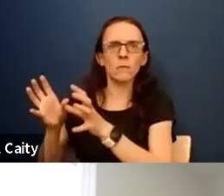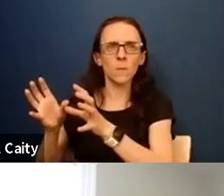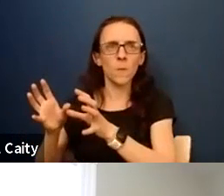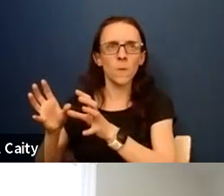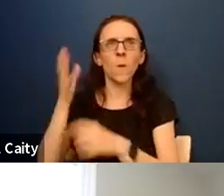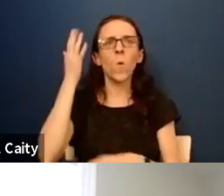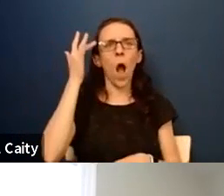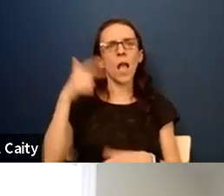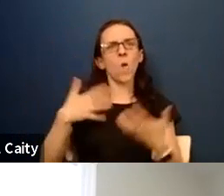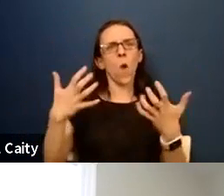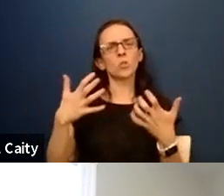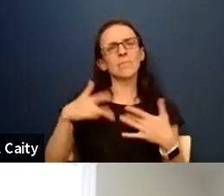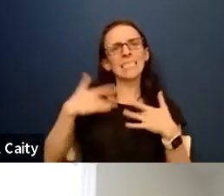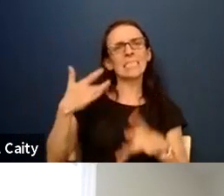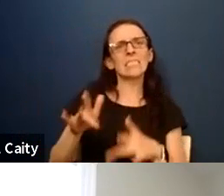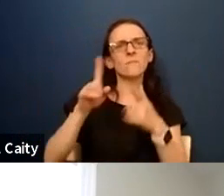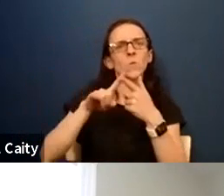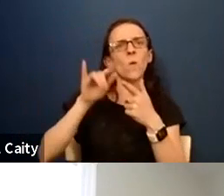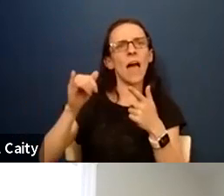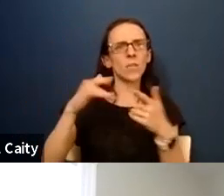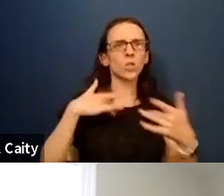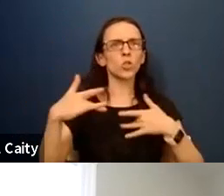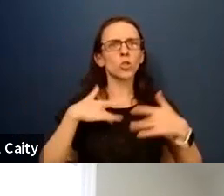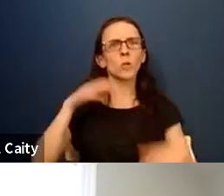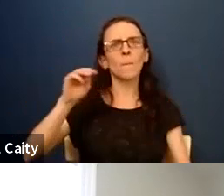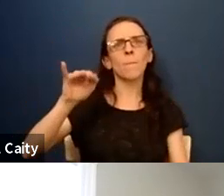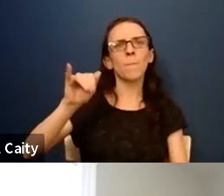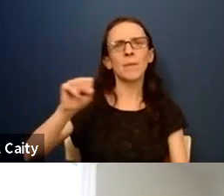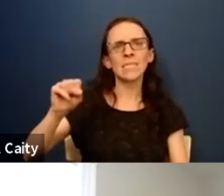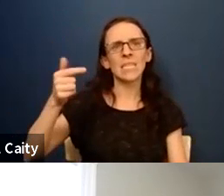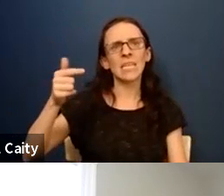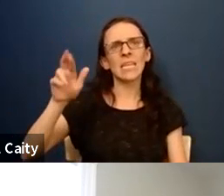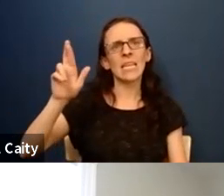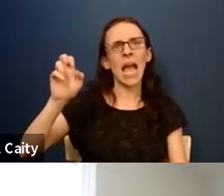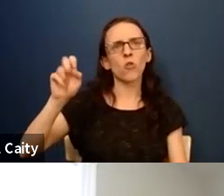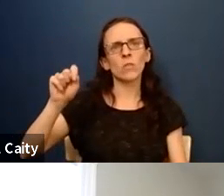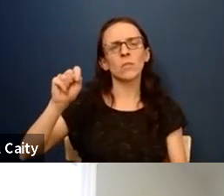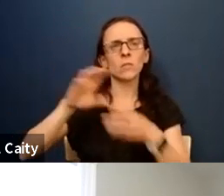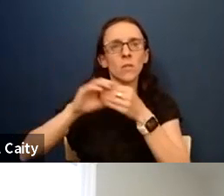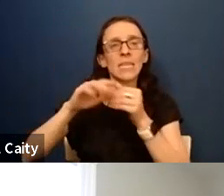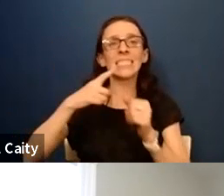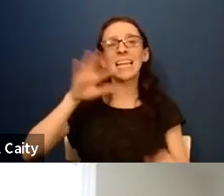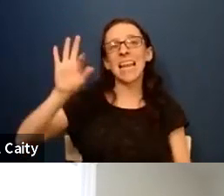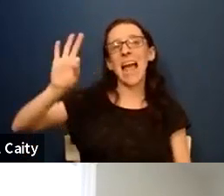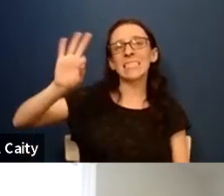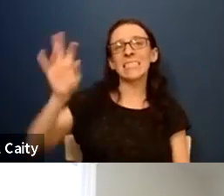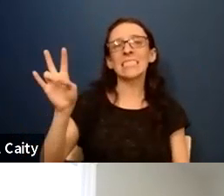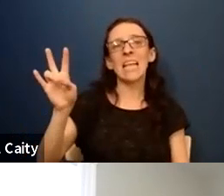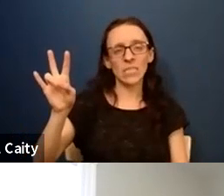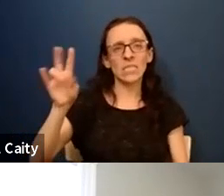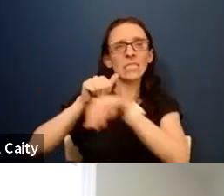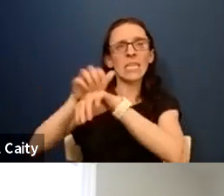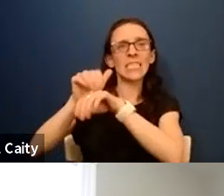the concern that Ms. Garrett raised about 97 sending schools, all of different